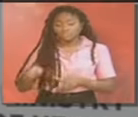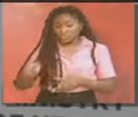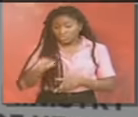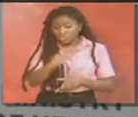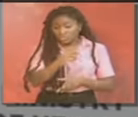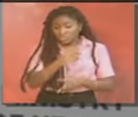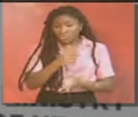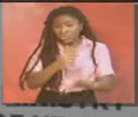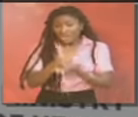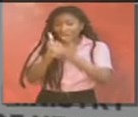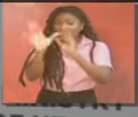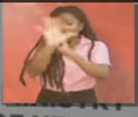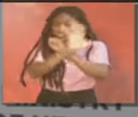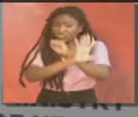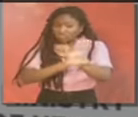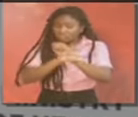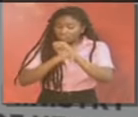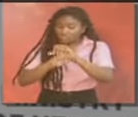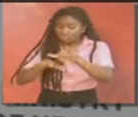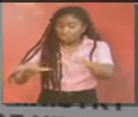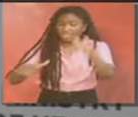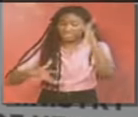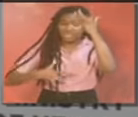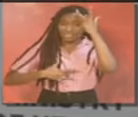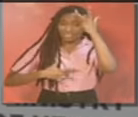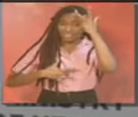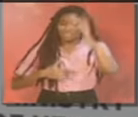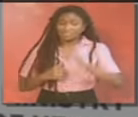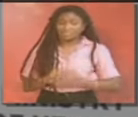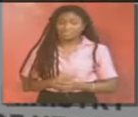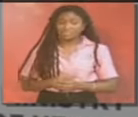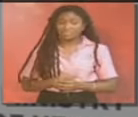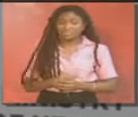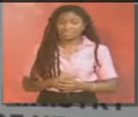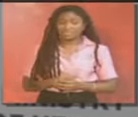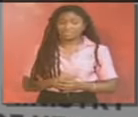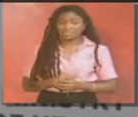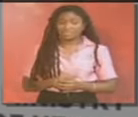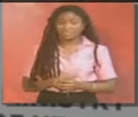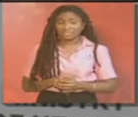spread of this virus. What we have seen, and our colleague